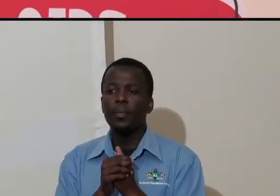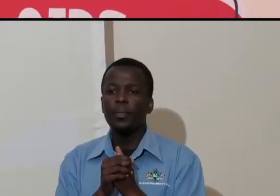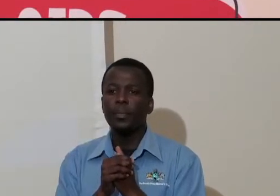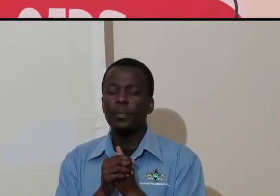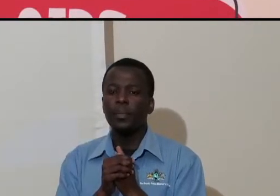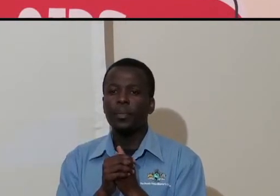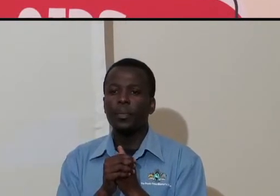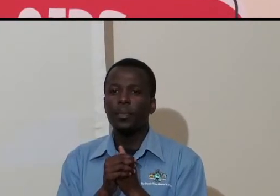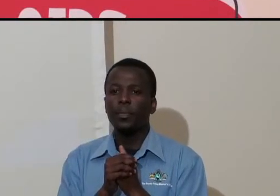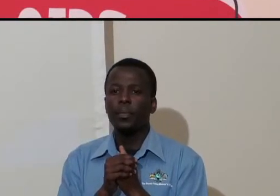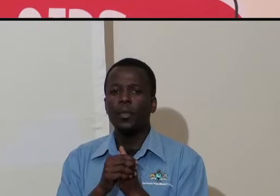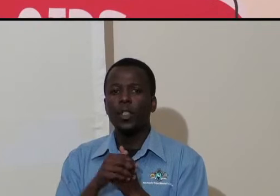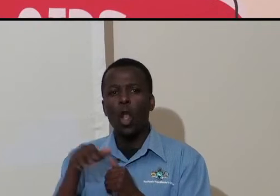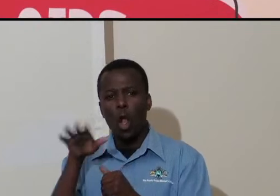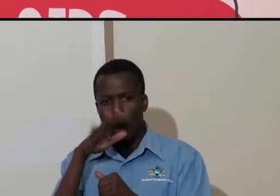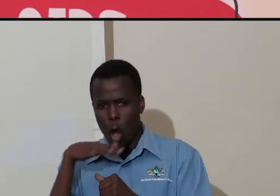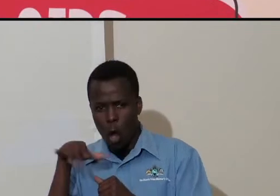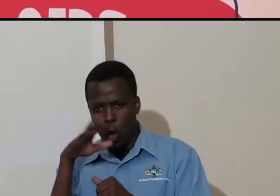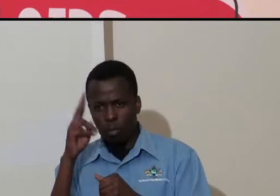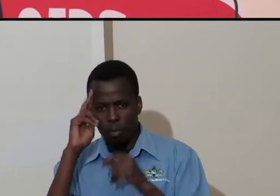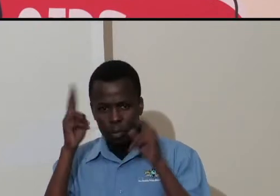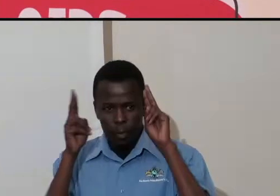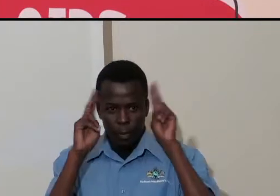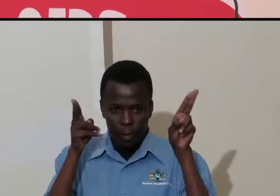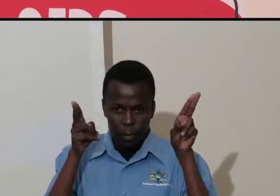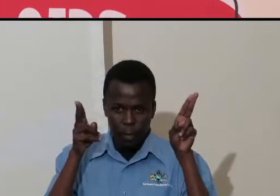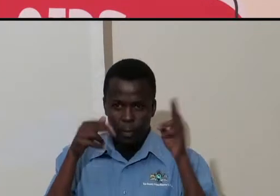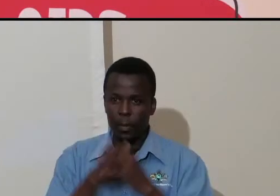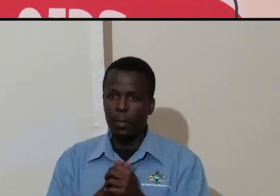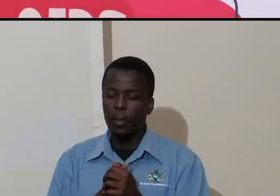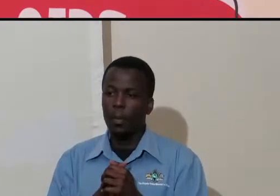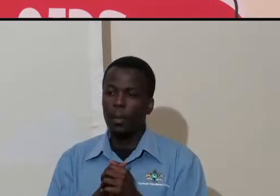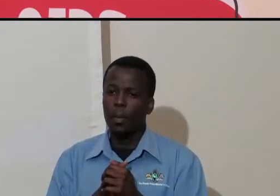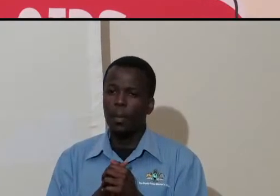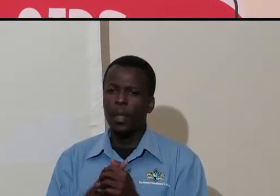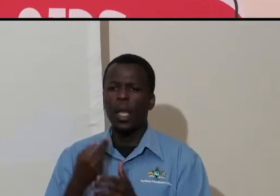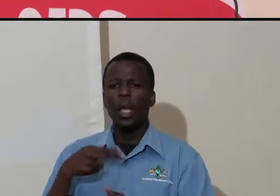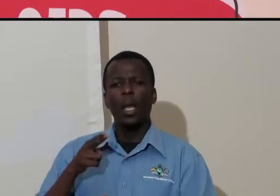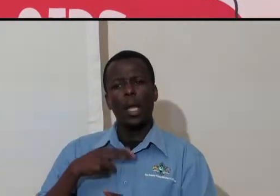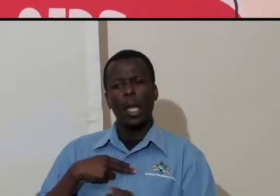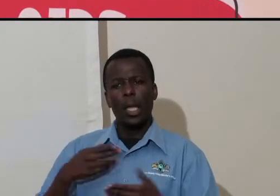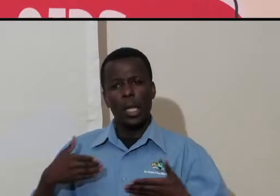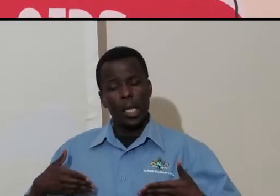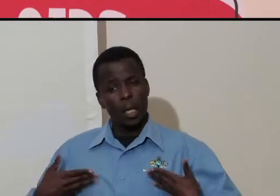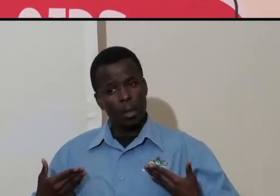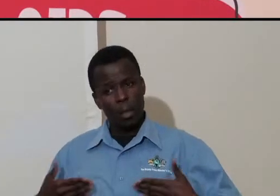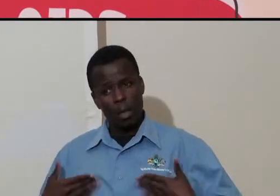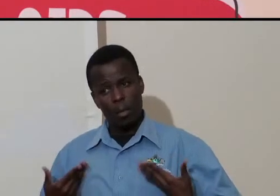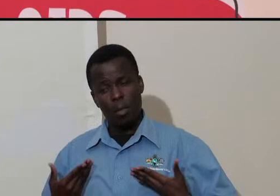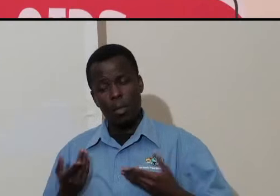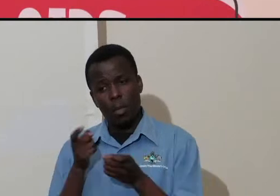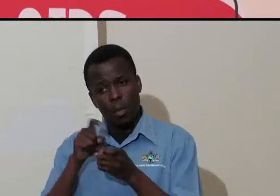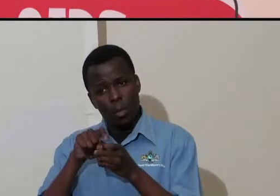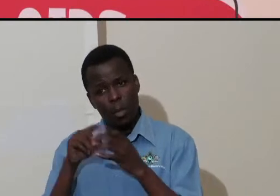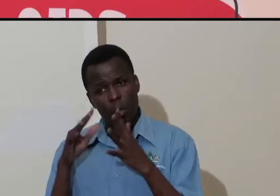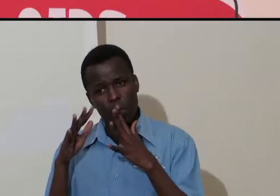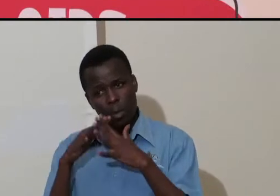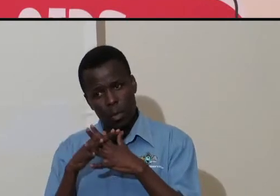say all protocol observed. We are pleased to be part of this auspicious